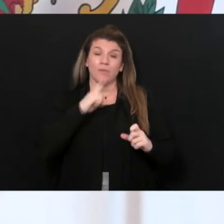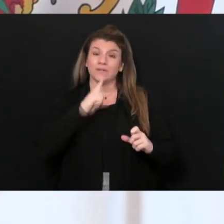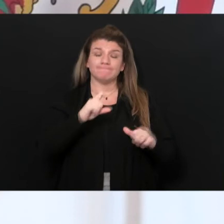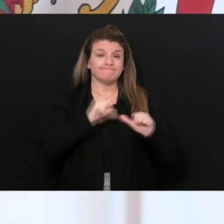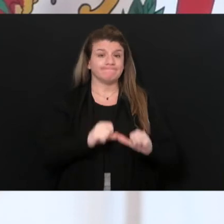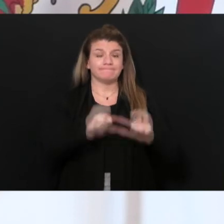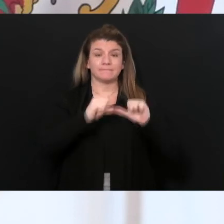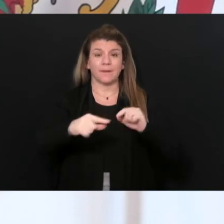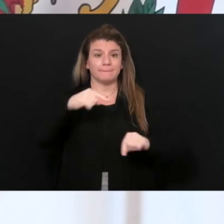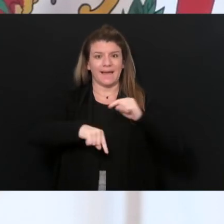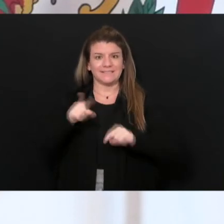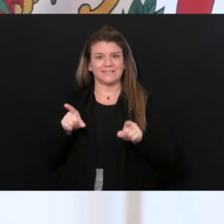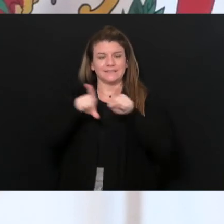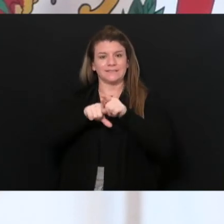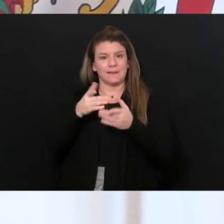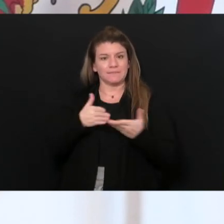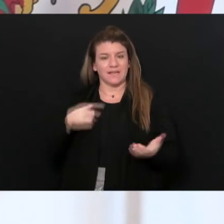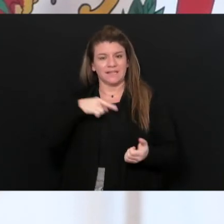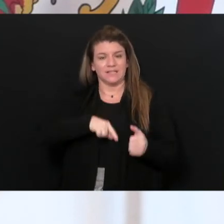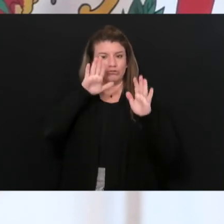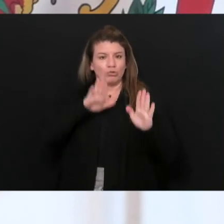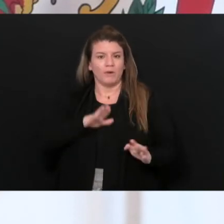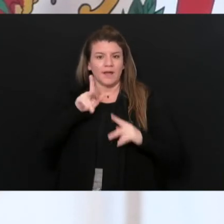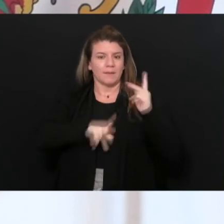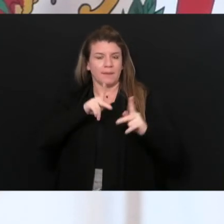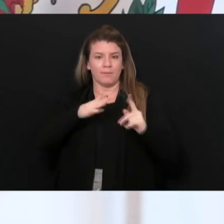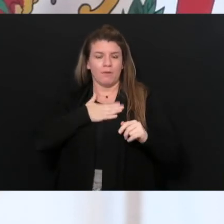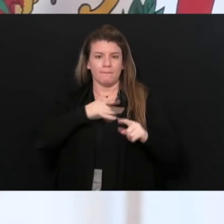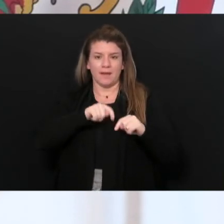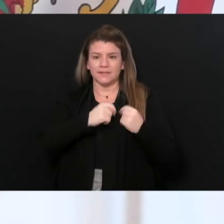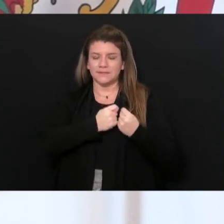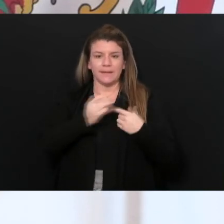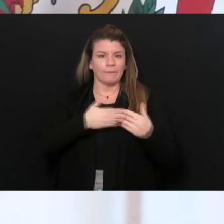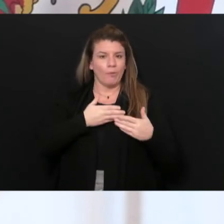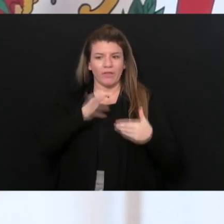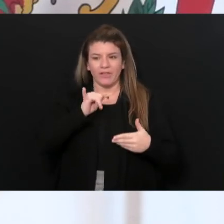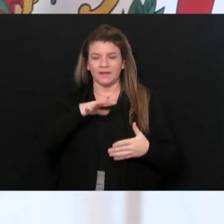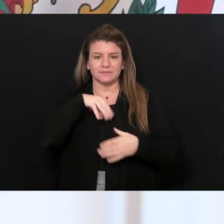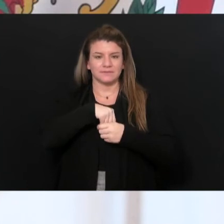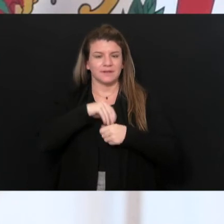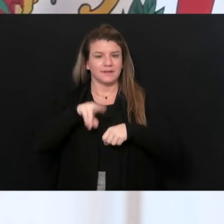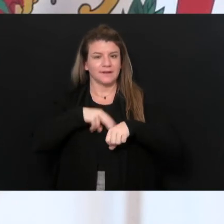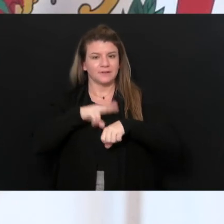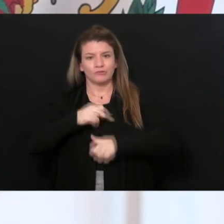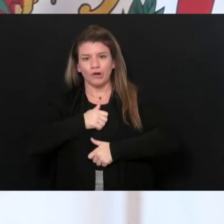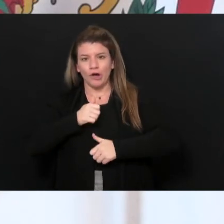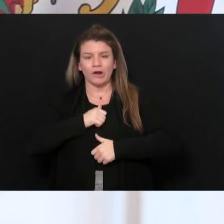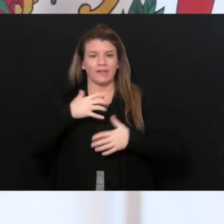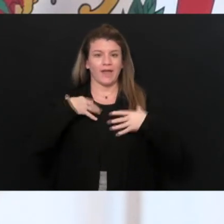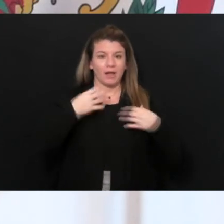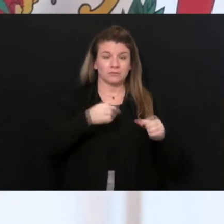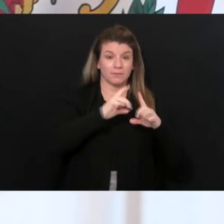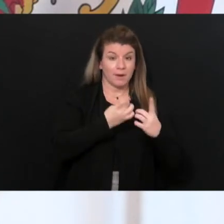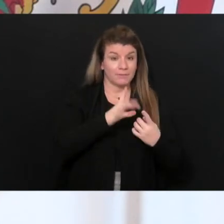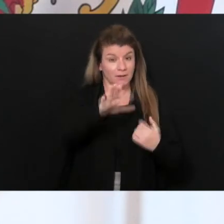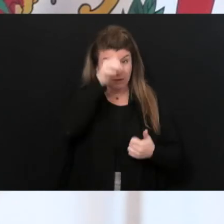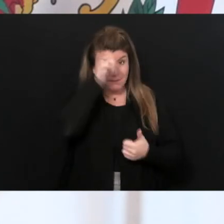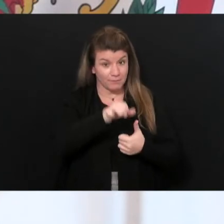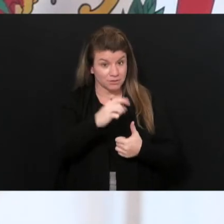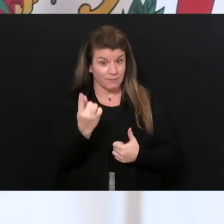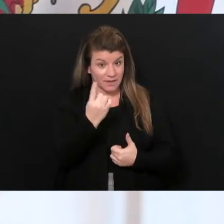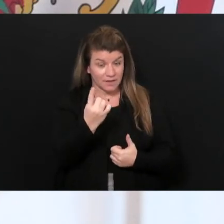same thing. And these great people that are doing all this work, whether it be the Guard or the health departments and everything else, just think about this.